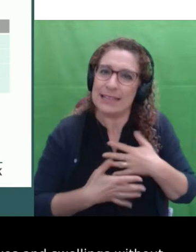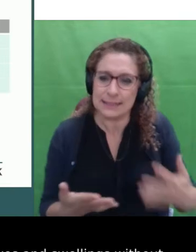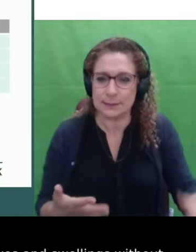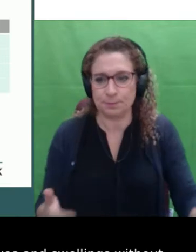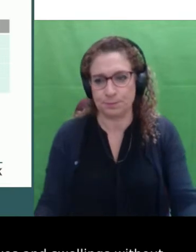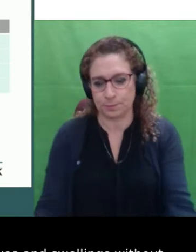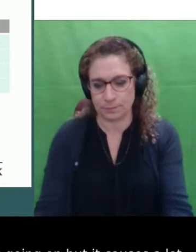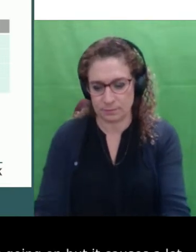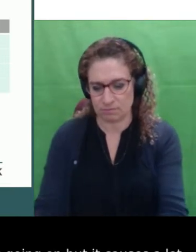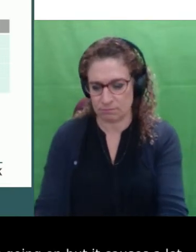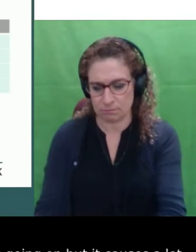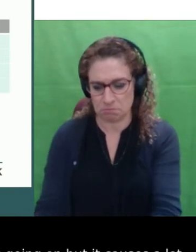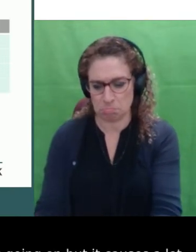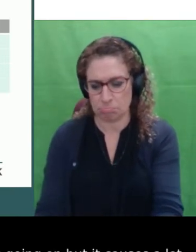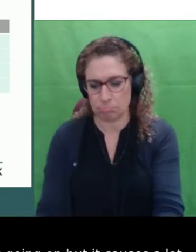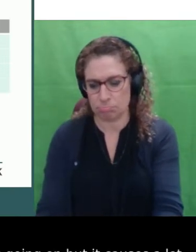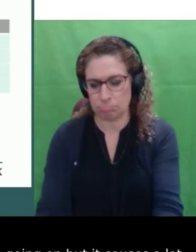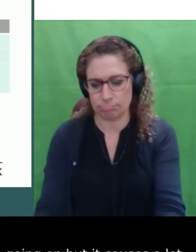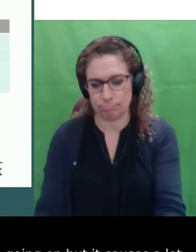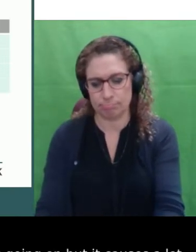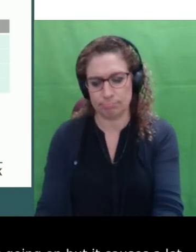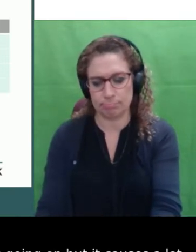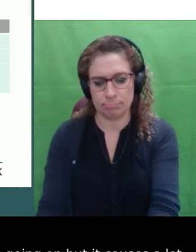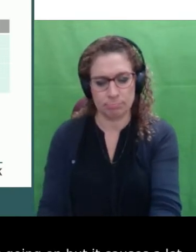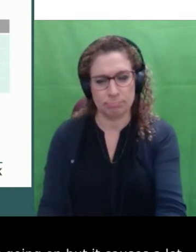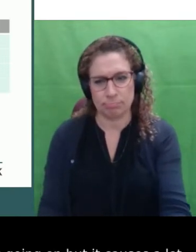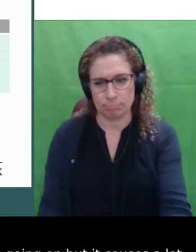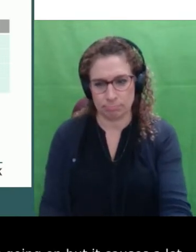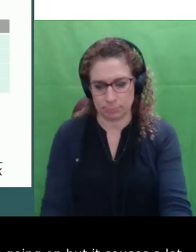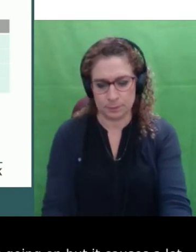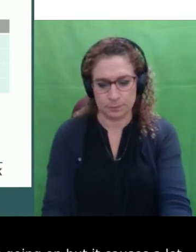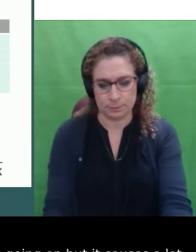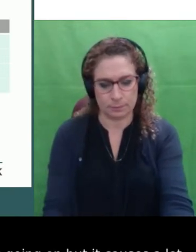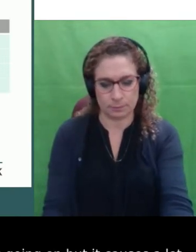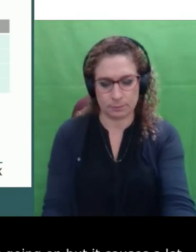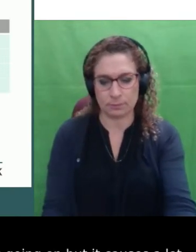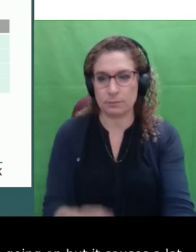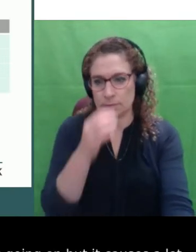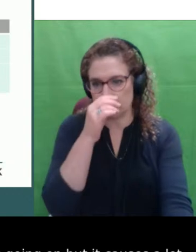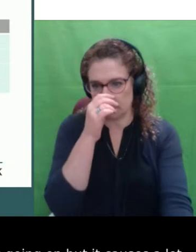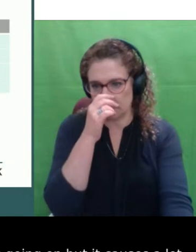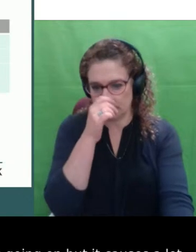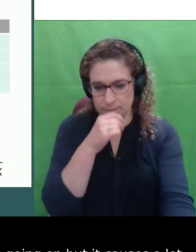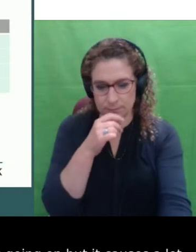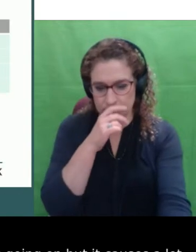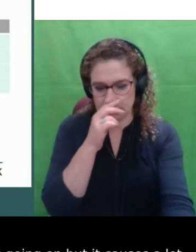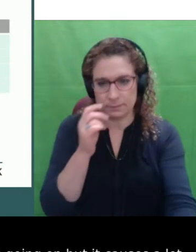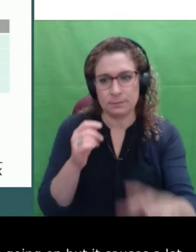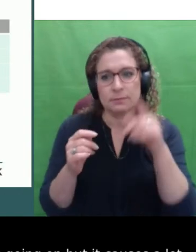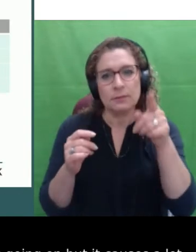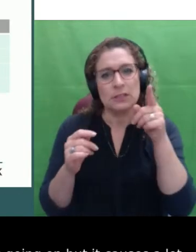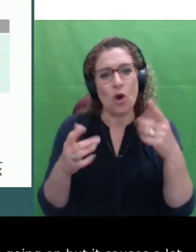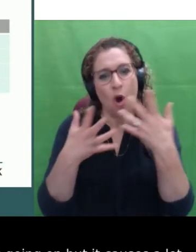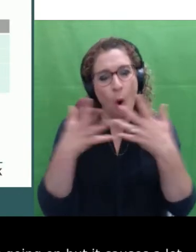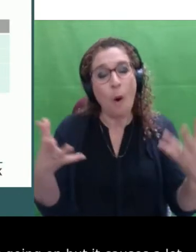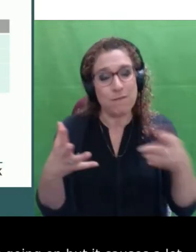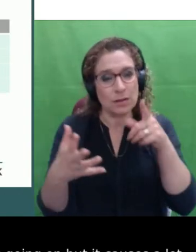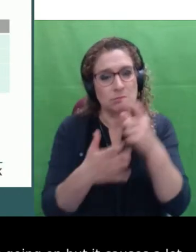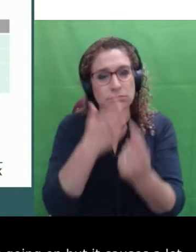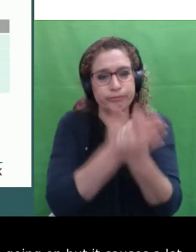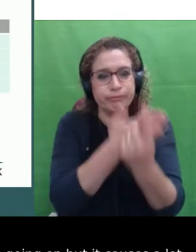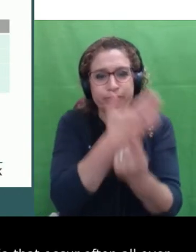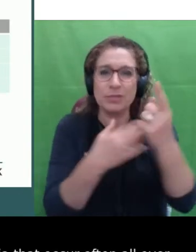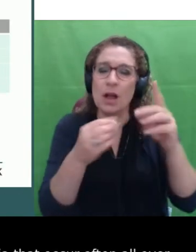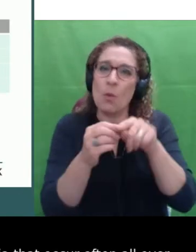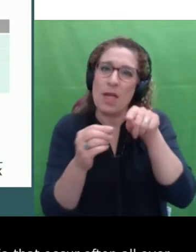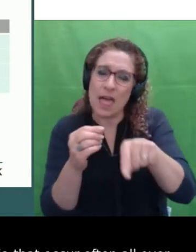and generally they get really big plaques of urticaria that occur often all over their trunk to begin with rather than this pattern with food that's from